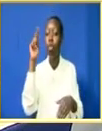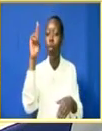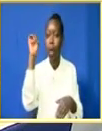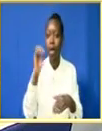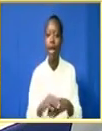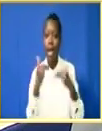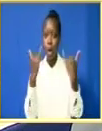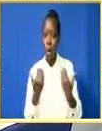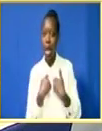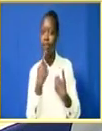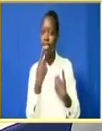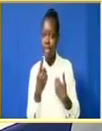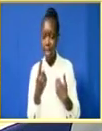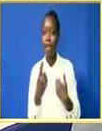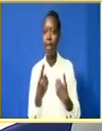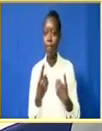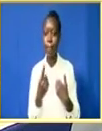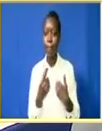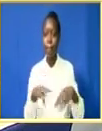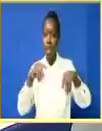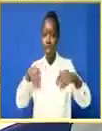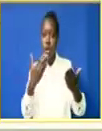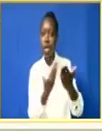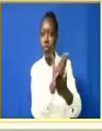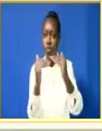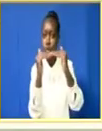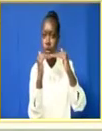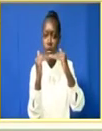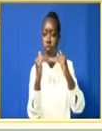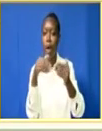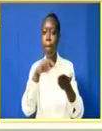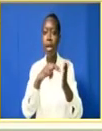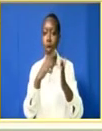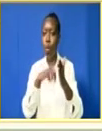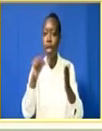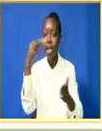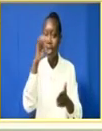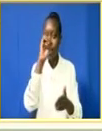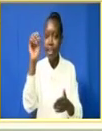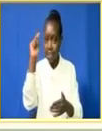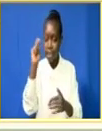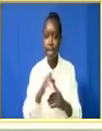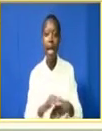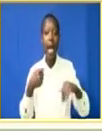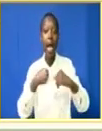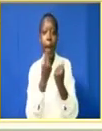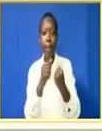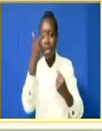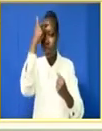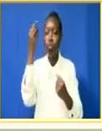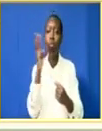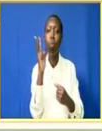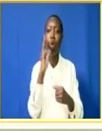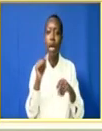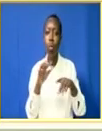uniform removal. Mm-hmm. Or we can say sheet erosion occurs due to uniform runoff.